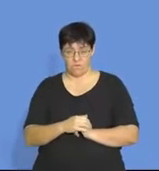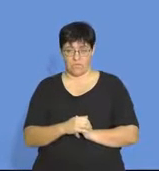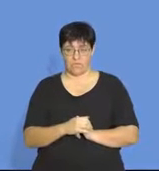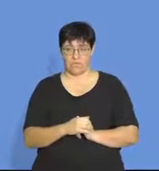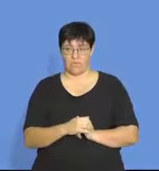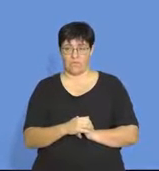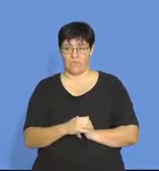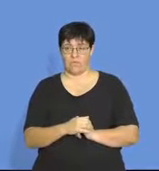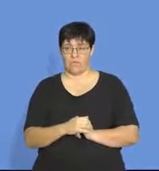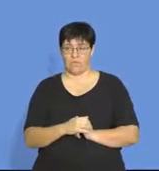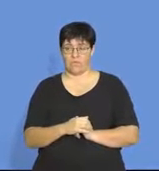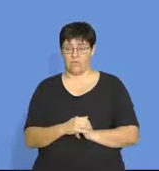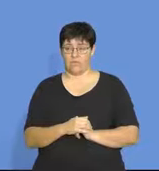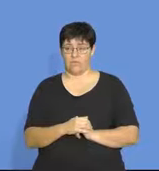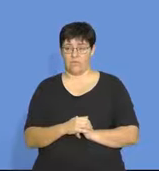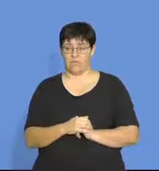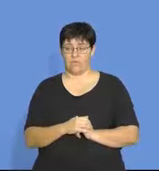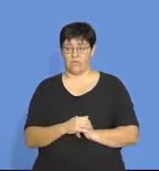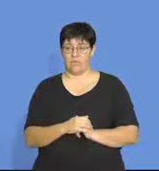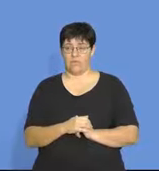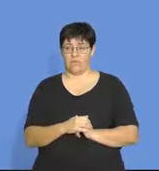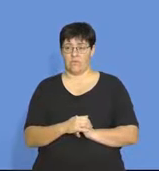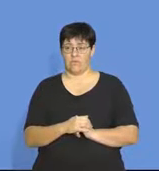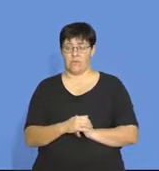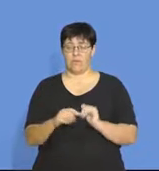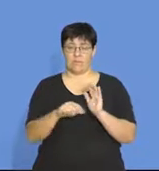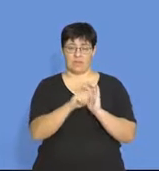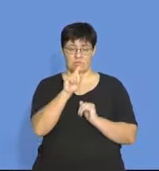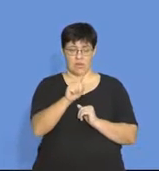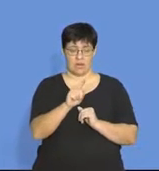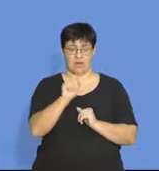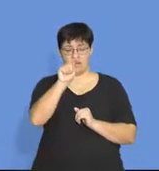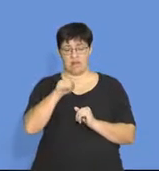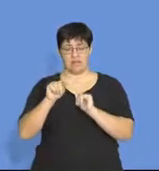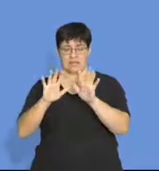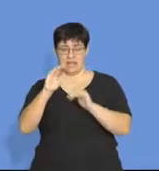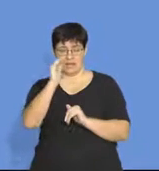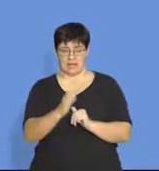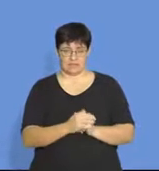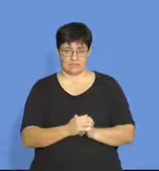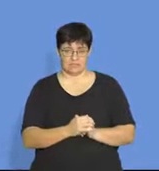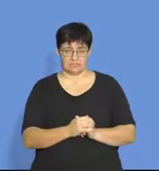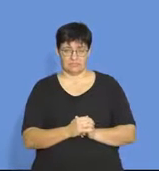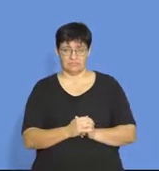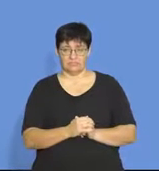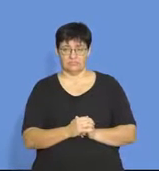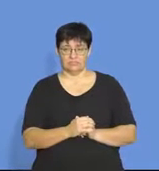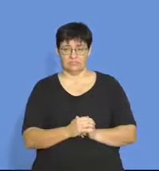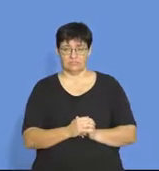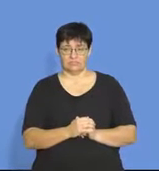and negative 6, and, or minus 1 and 10.